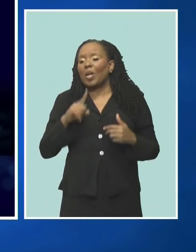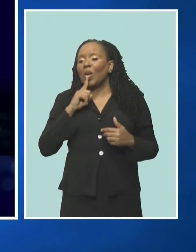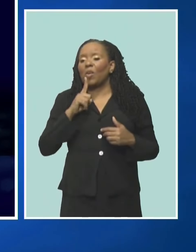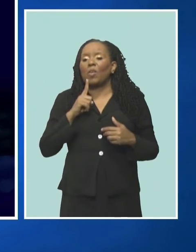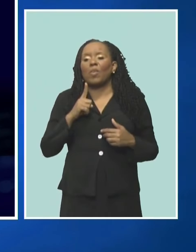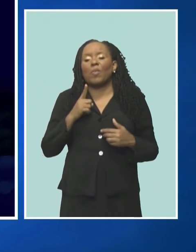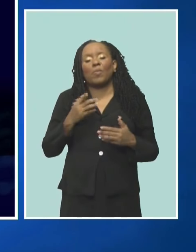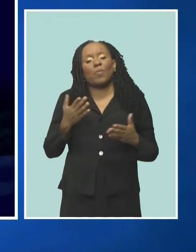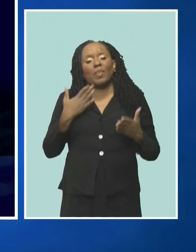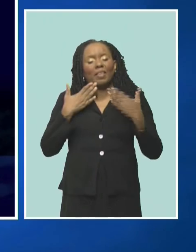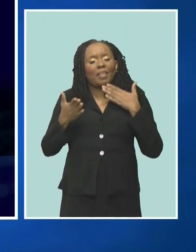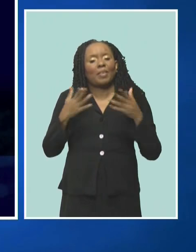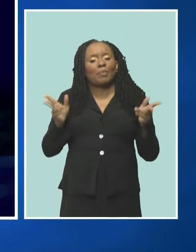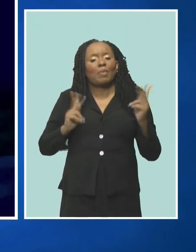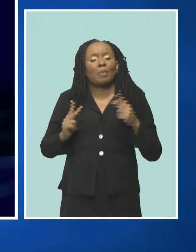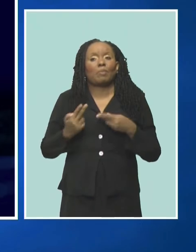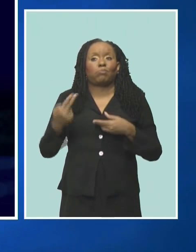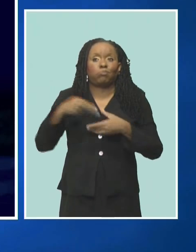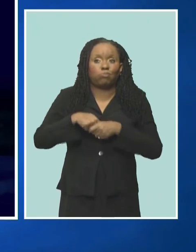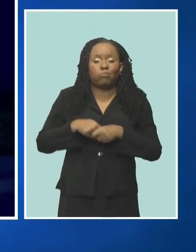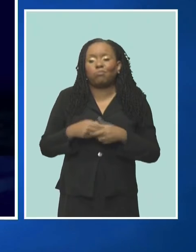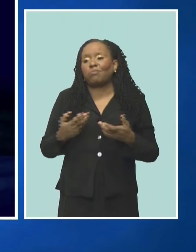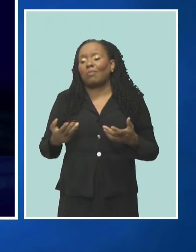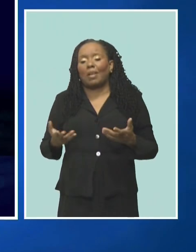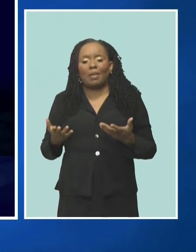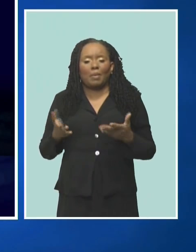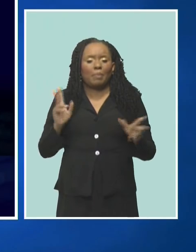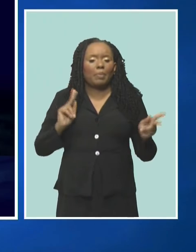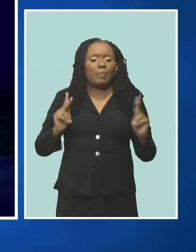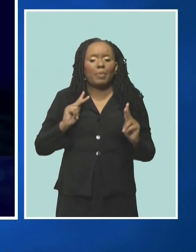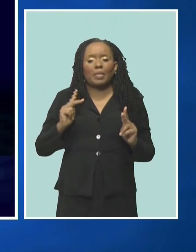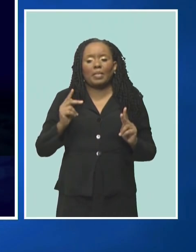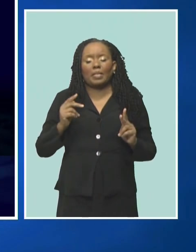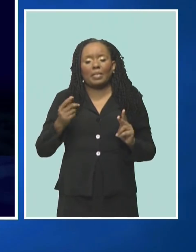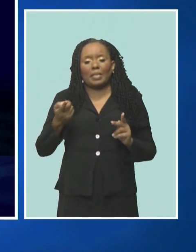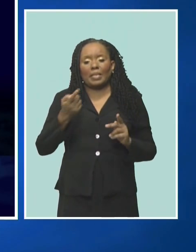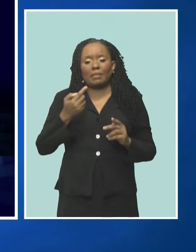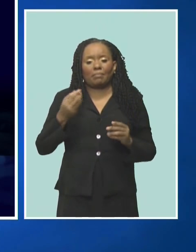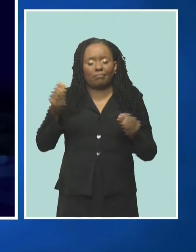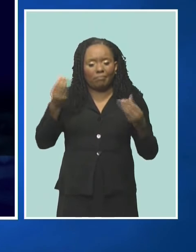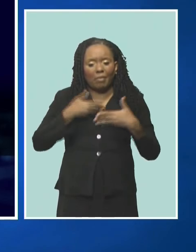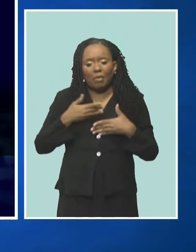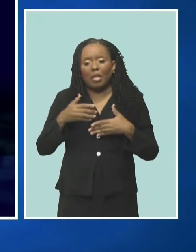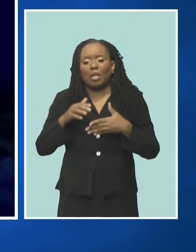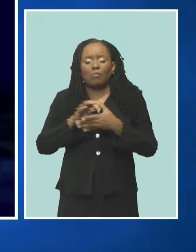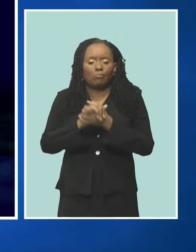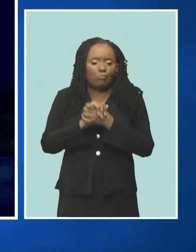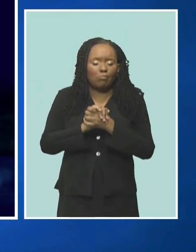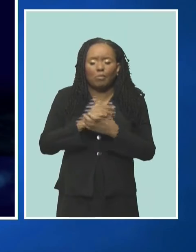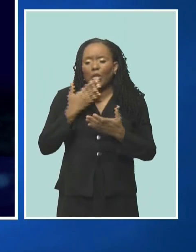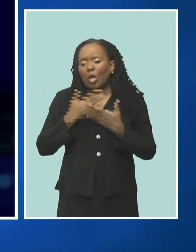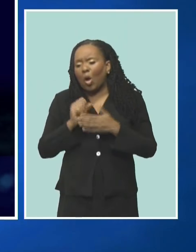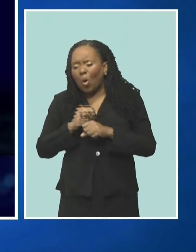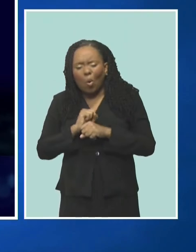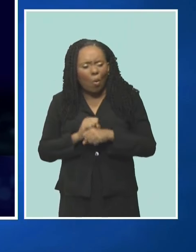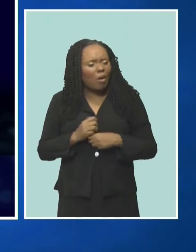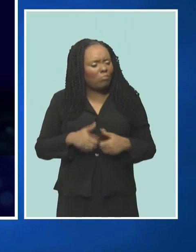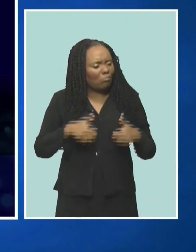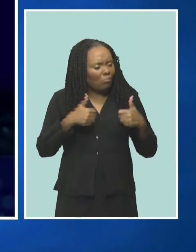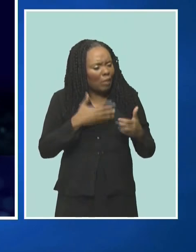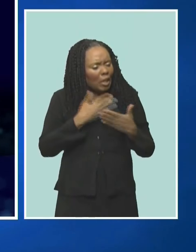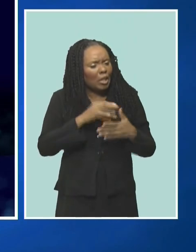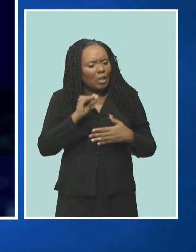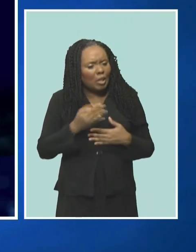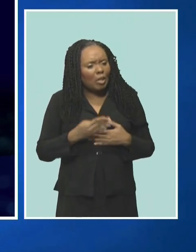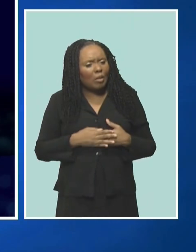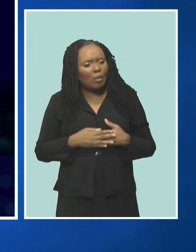everybody come together, everybody send me congrats and keep doing the good work, man. The song is a good song, keep pushing it, and one day you'll get